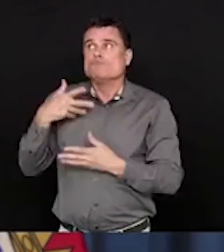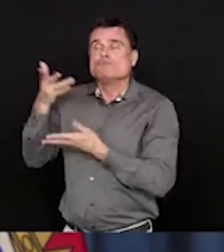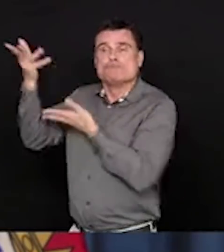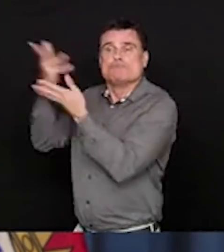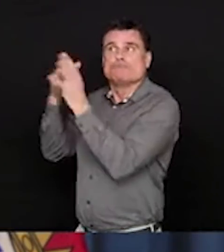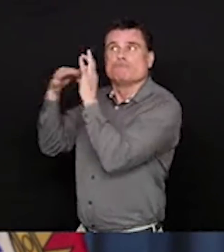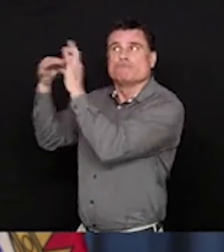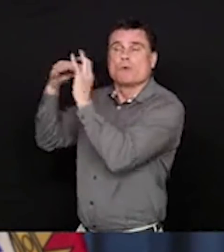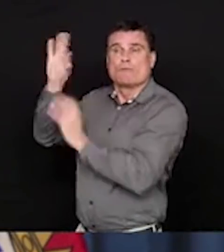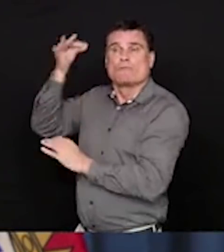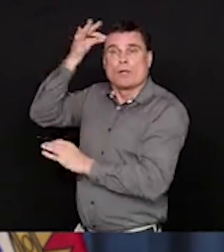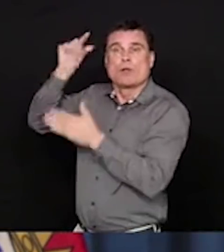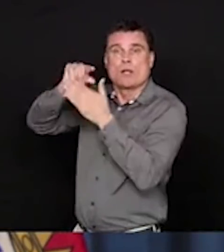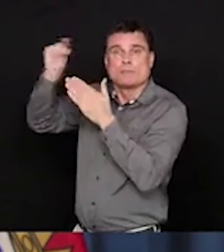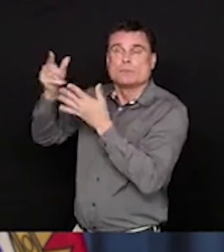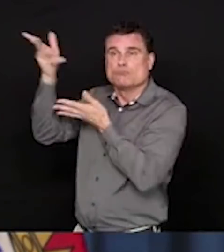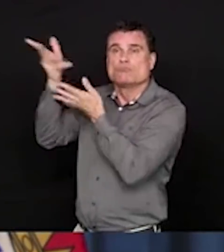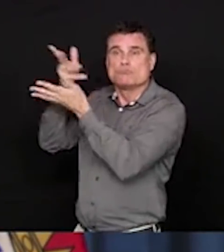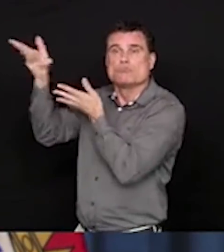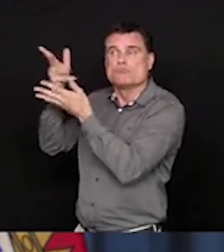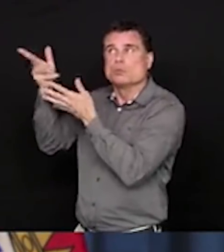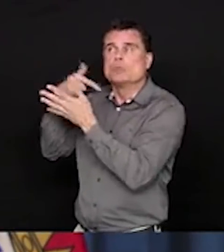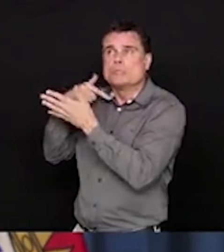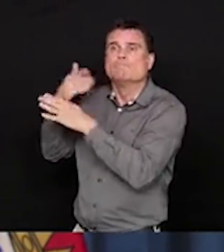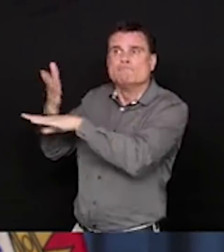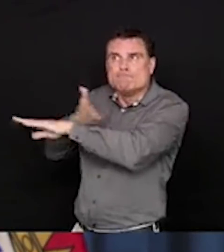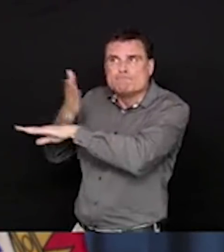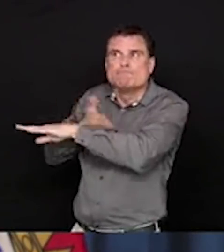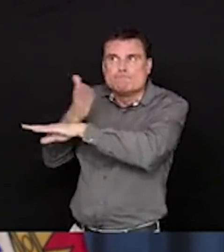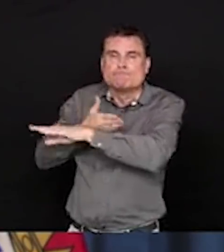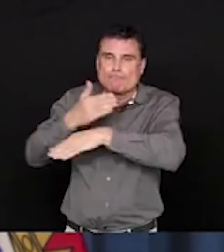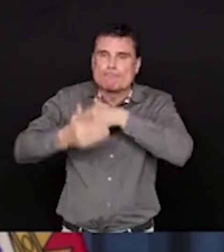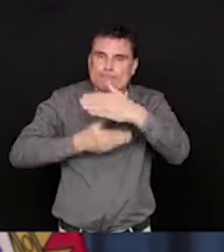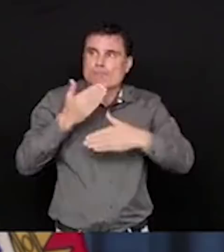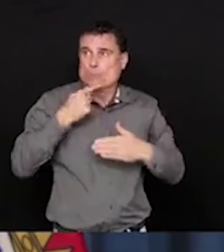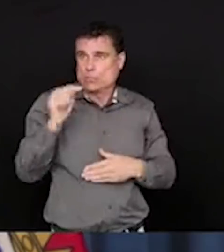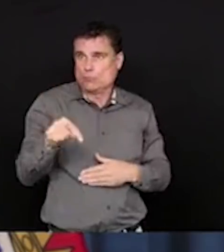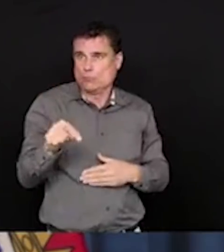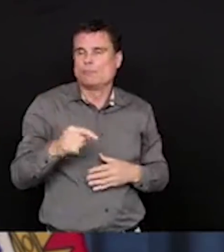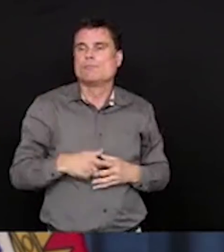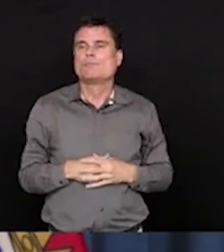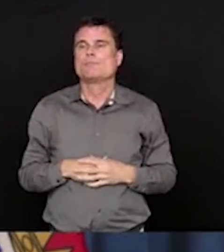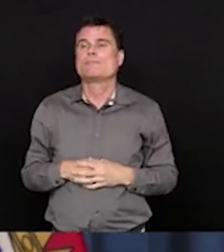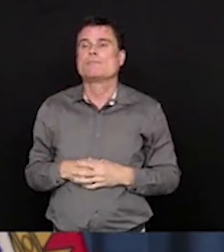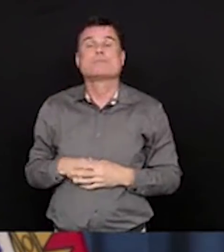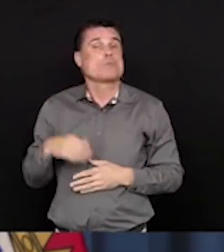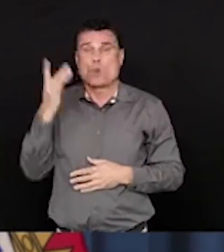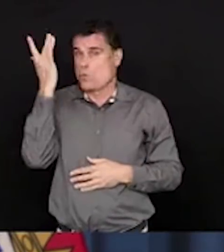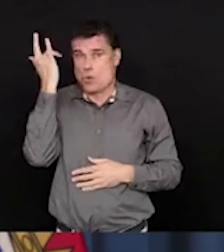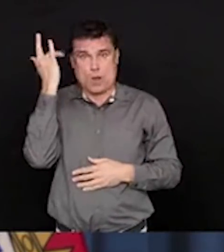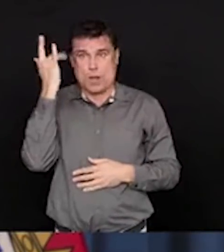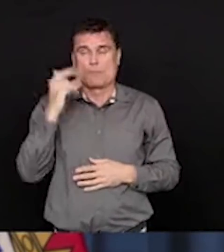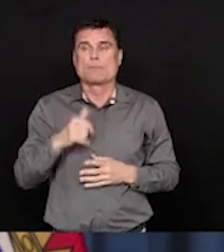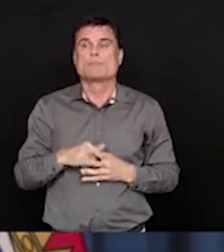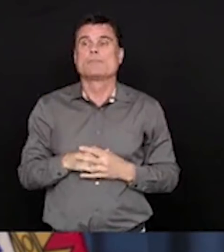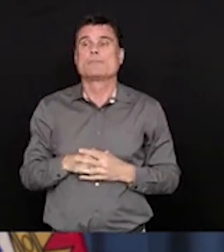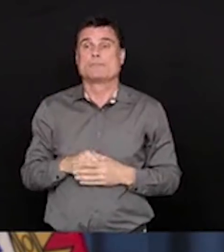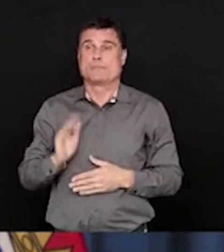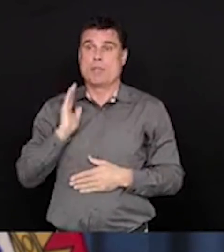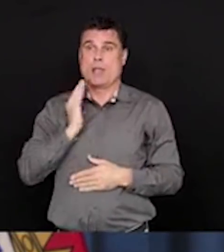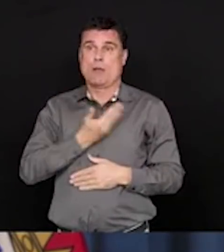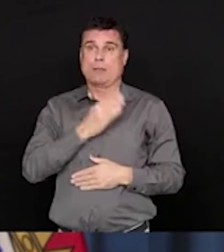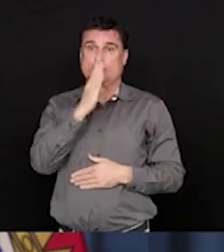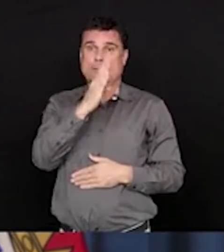the leadership of the Premier, the leadership by the whole government, at the Deputy Minister level, by Dr. Henry and everyone else. So I think we're